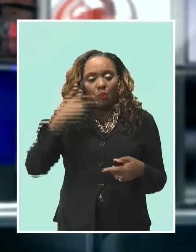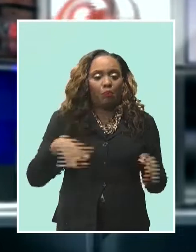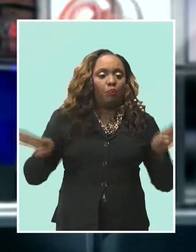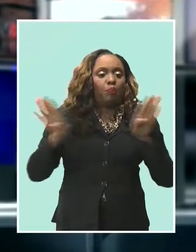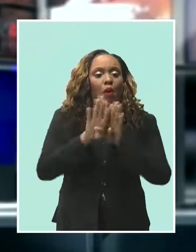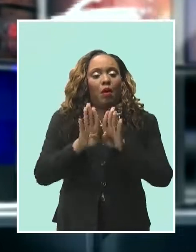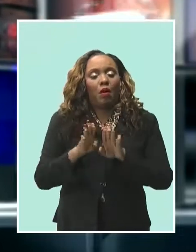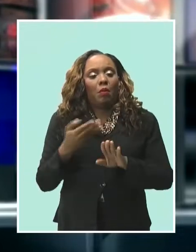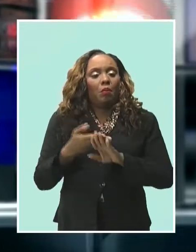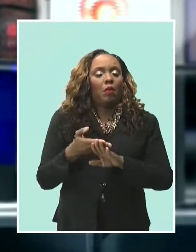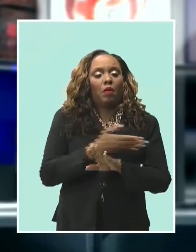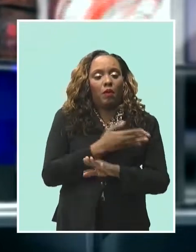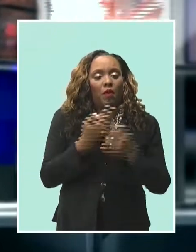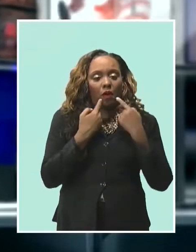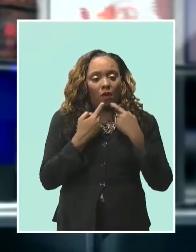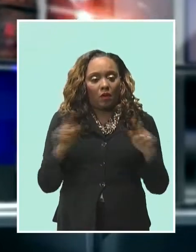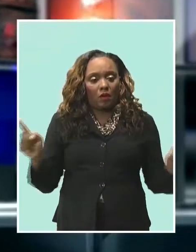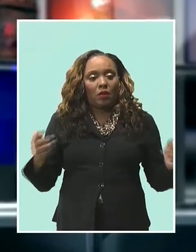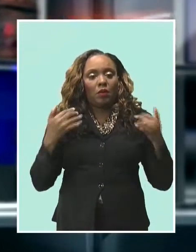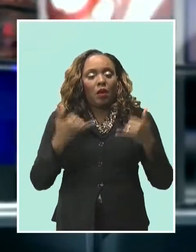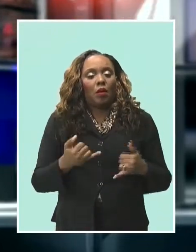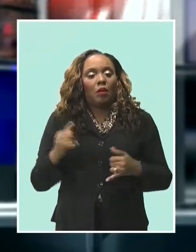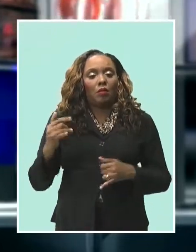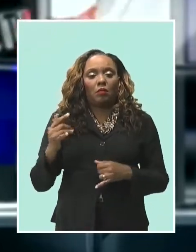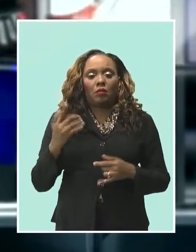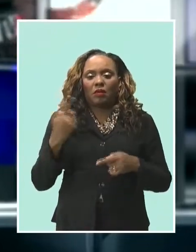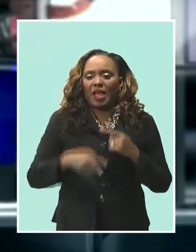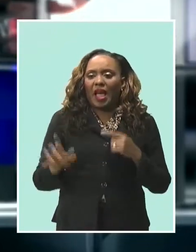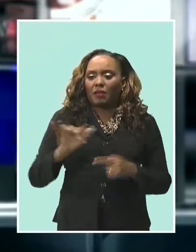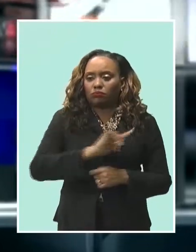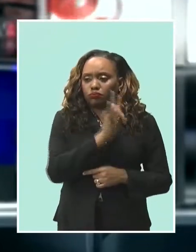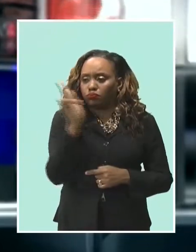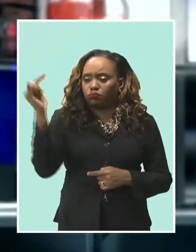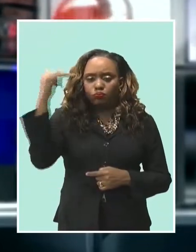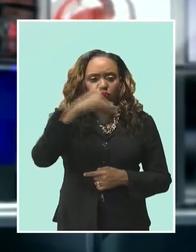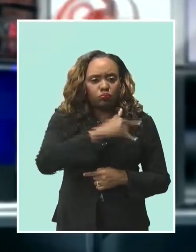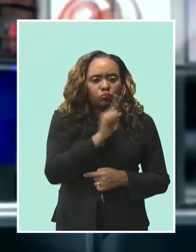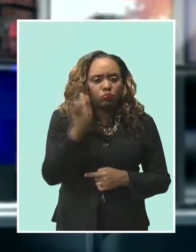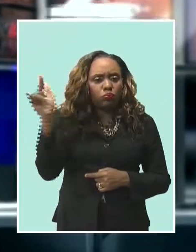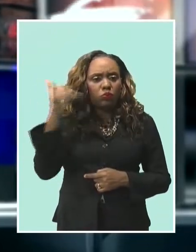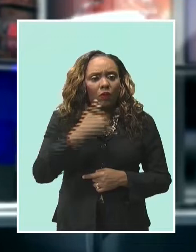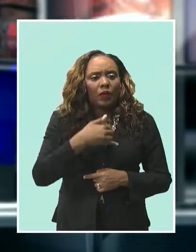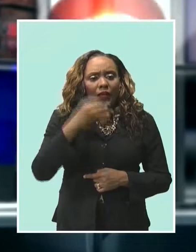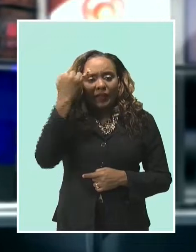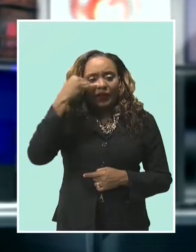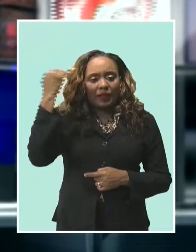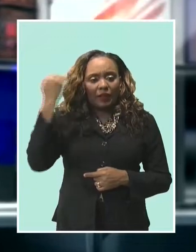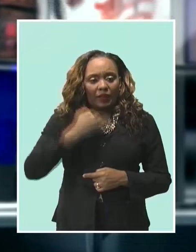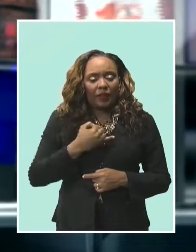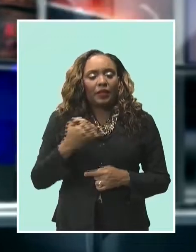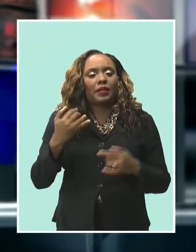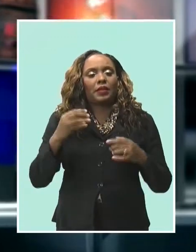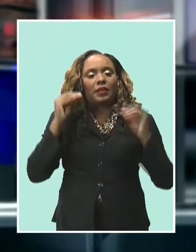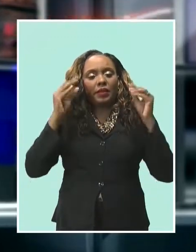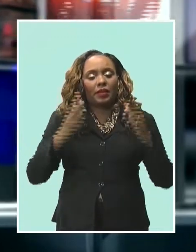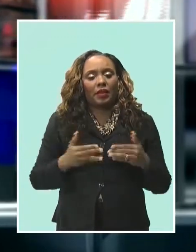intentions before the official announcement. Now that travel restrictions are in place, she is conducting her classes from